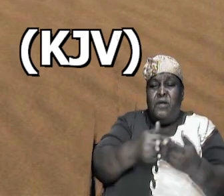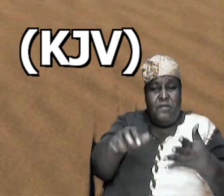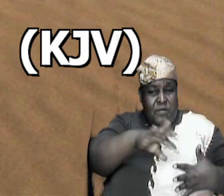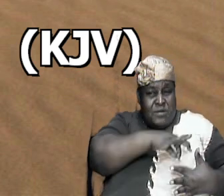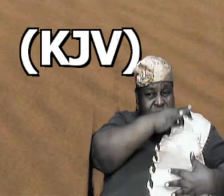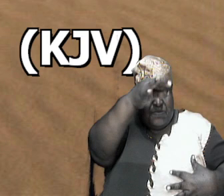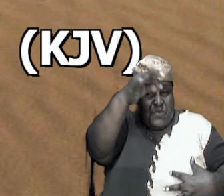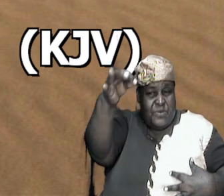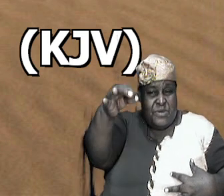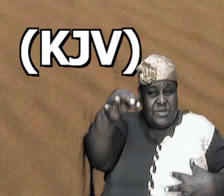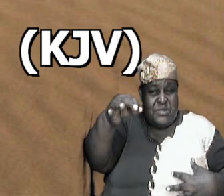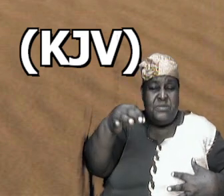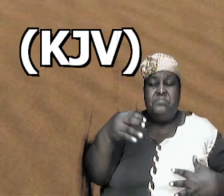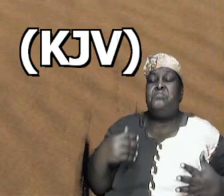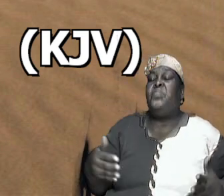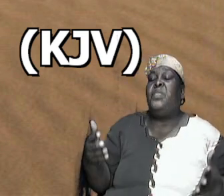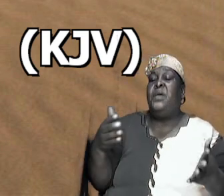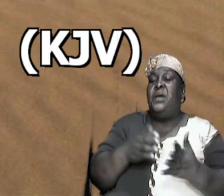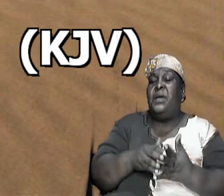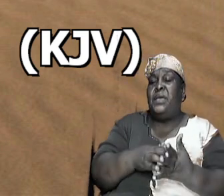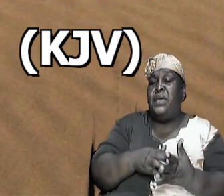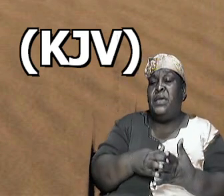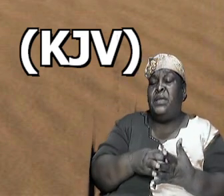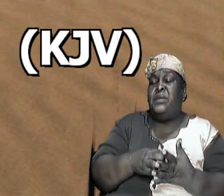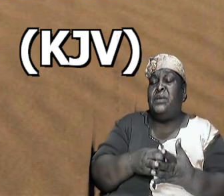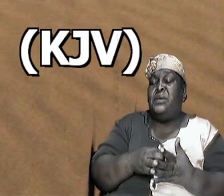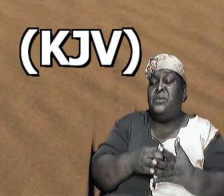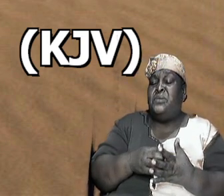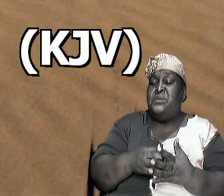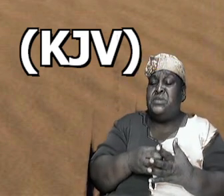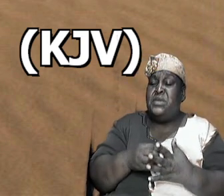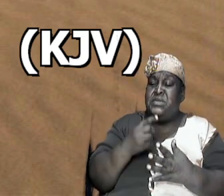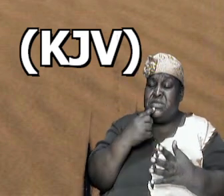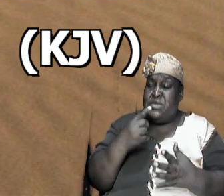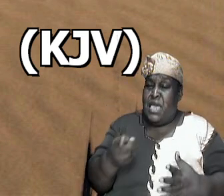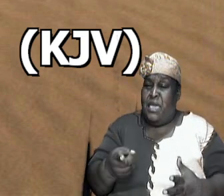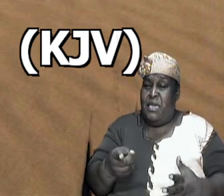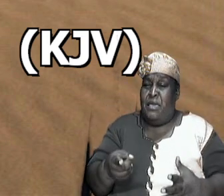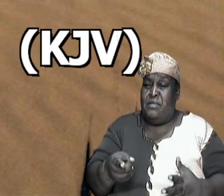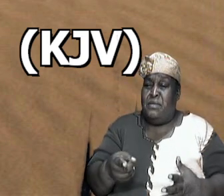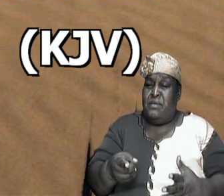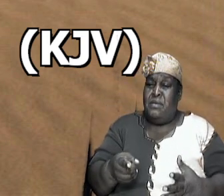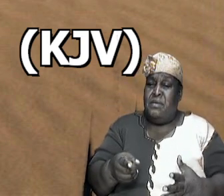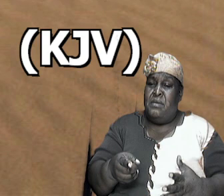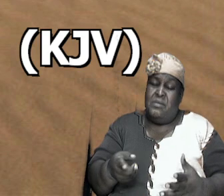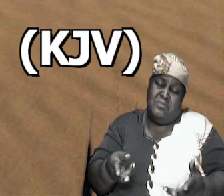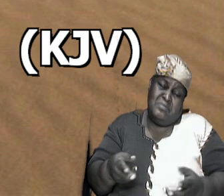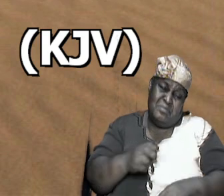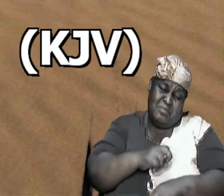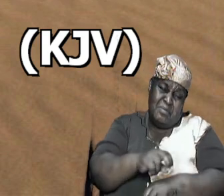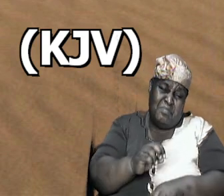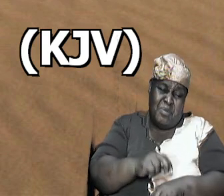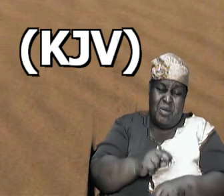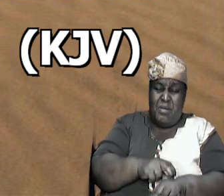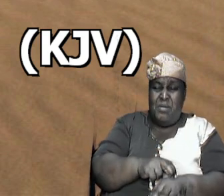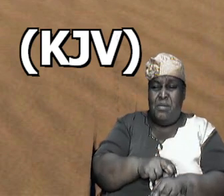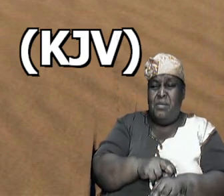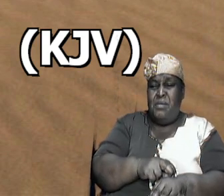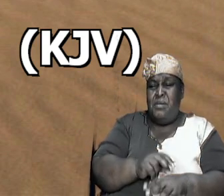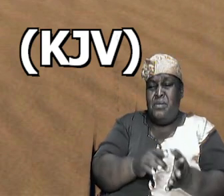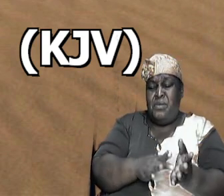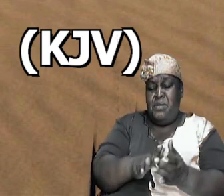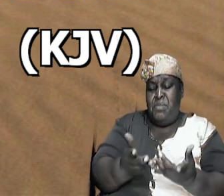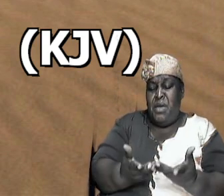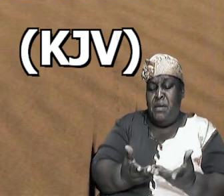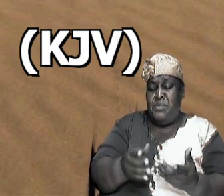Ghost. Again, there is an implication there. Normally, when the Bible refers to someone as being full of the